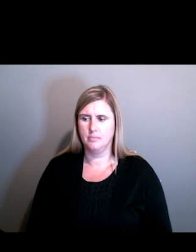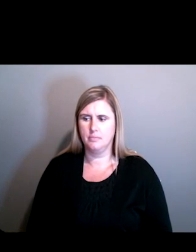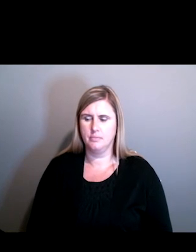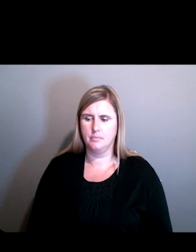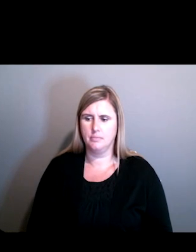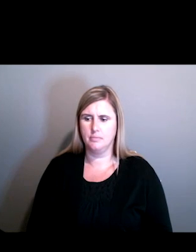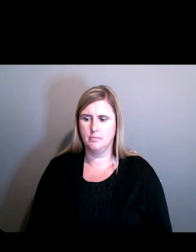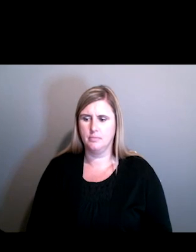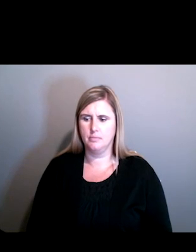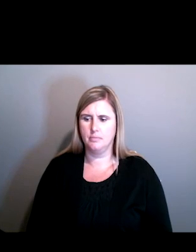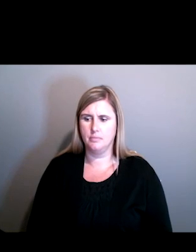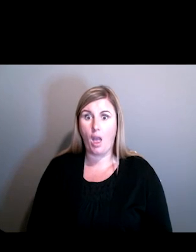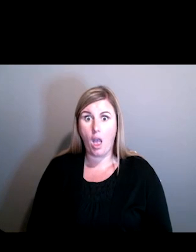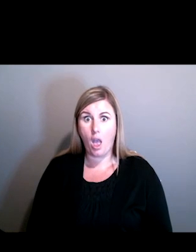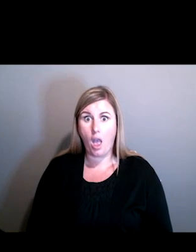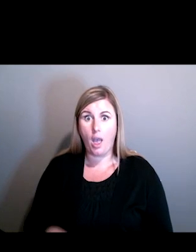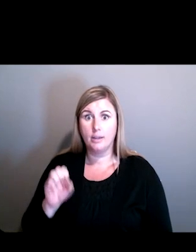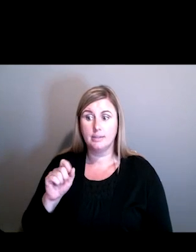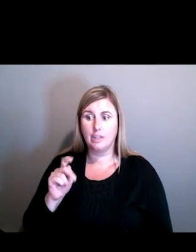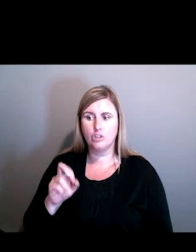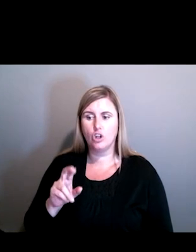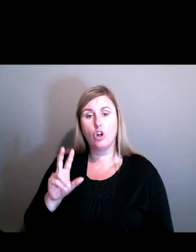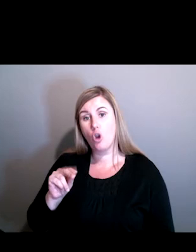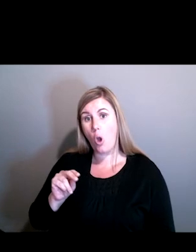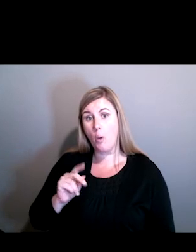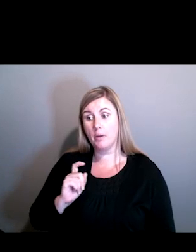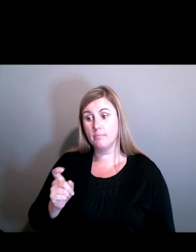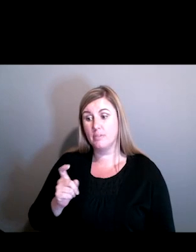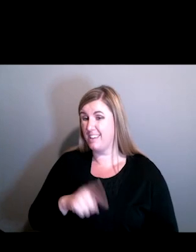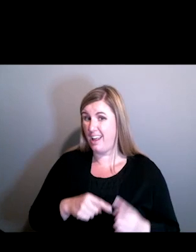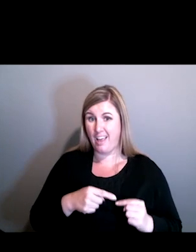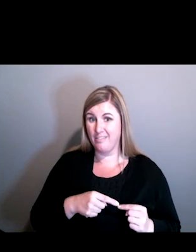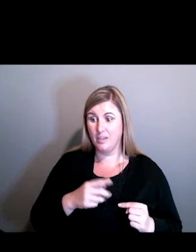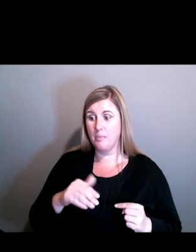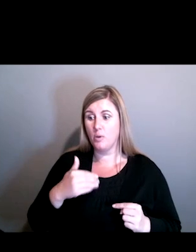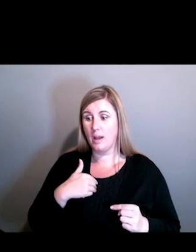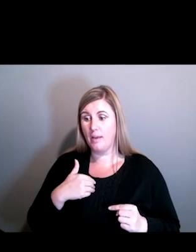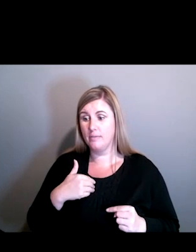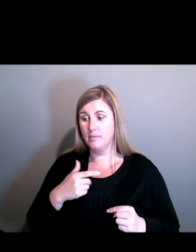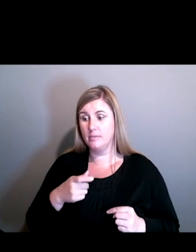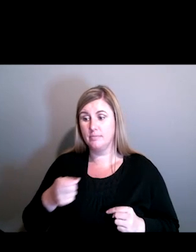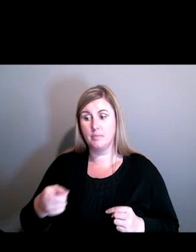Seltzer? No, but you can't have the seltzer, but you can have Music.